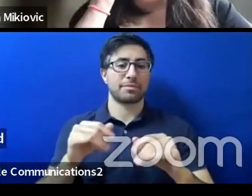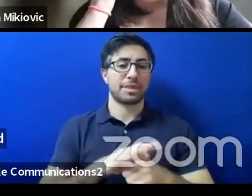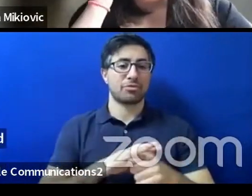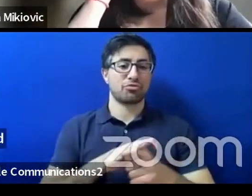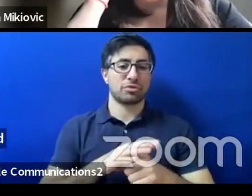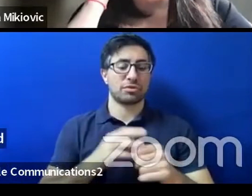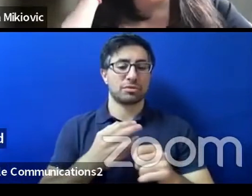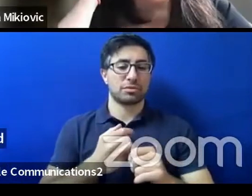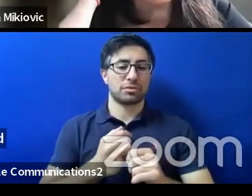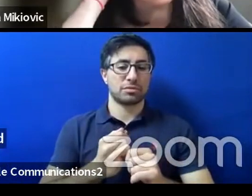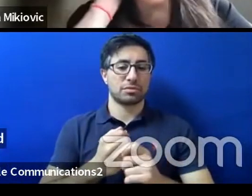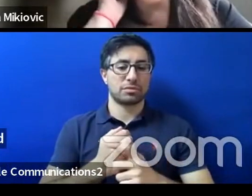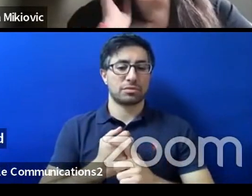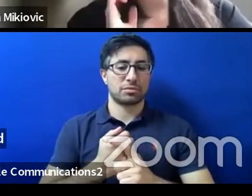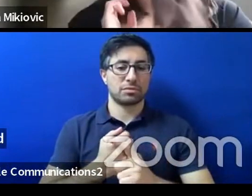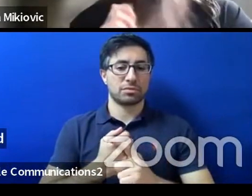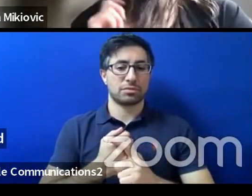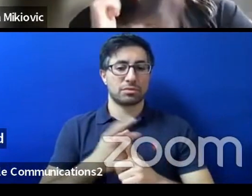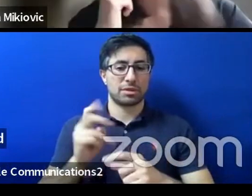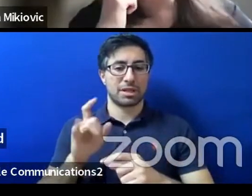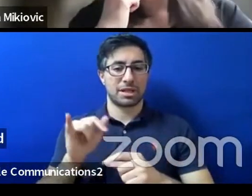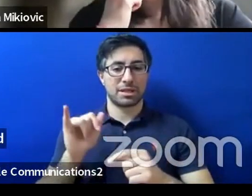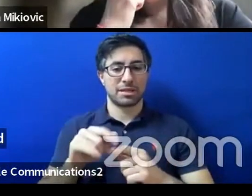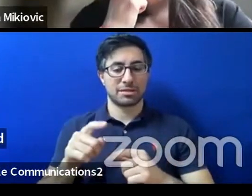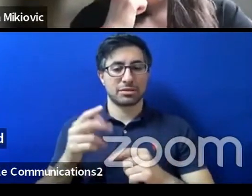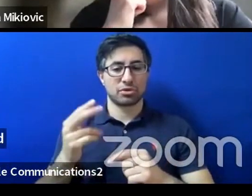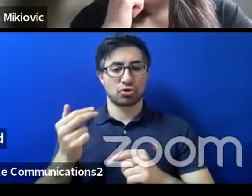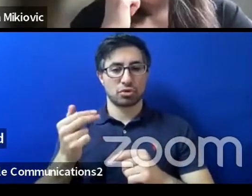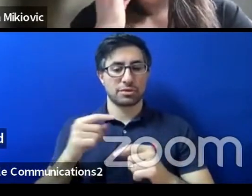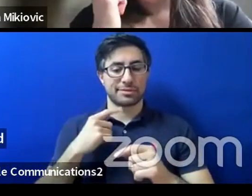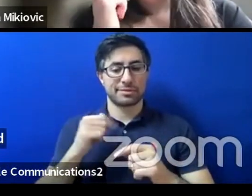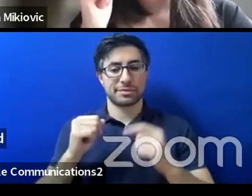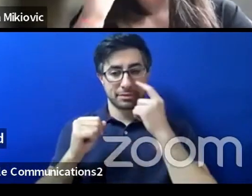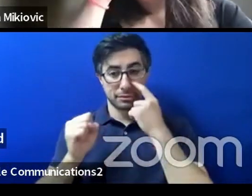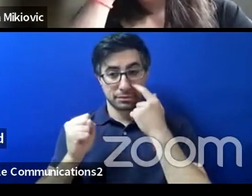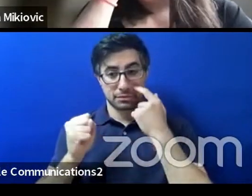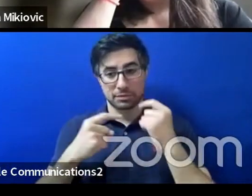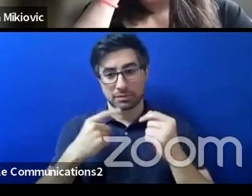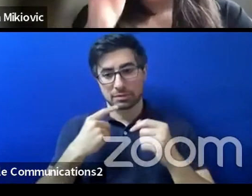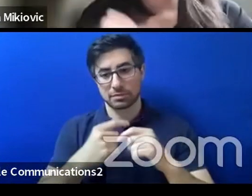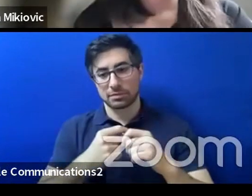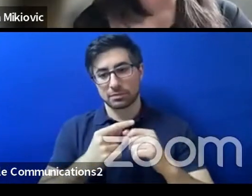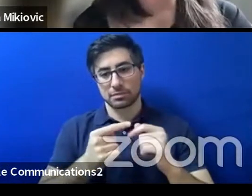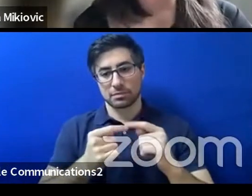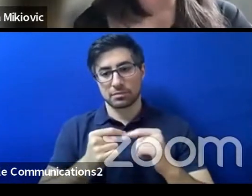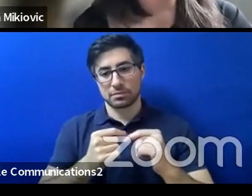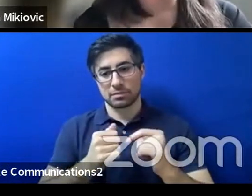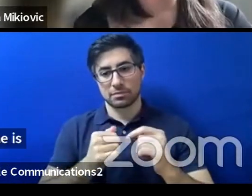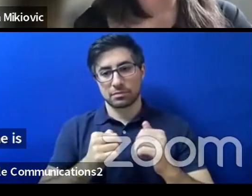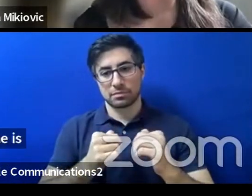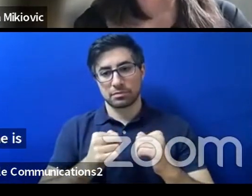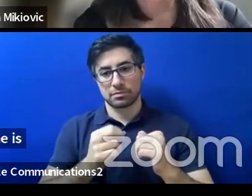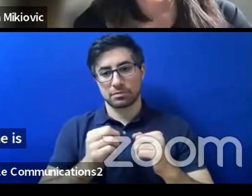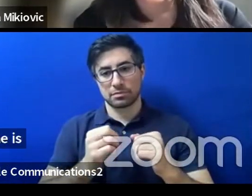territory as Kelly. It's Treaty 13, and as Kelly said, maybe I missed that, but it's